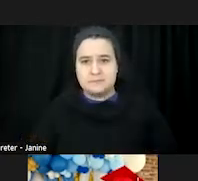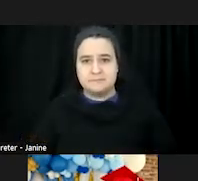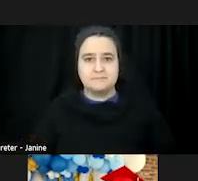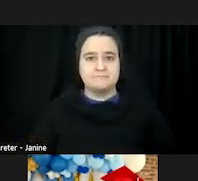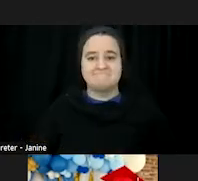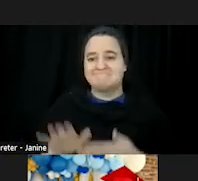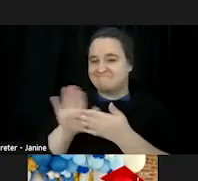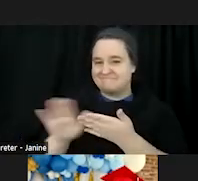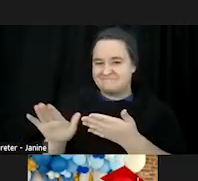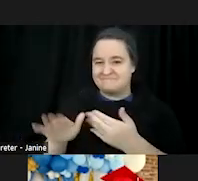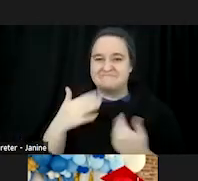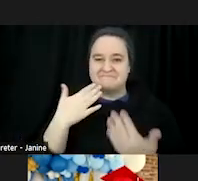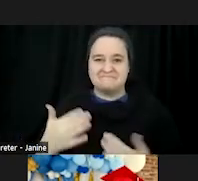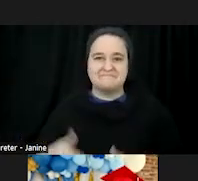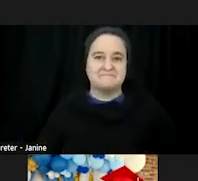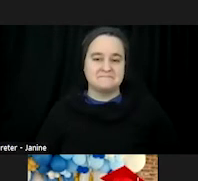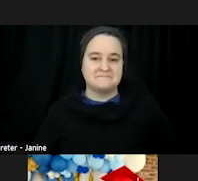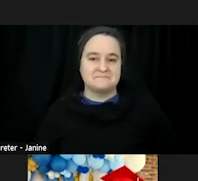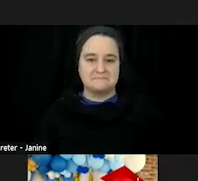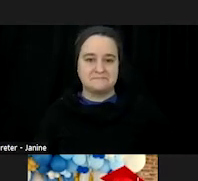Nice. Thank you.